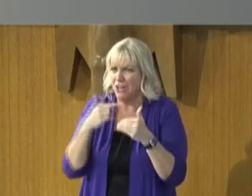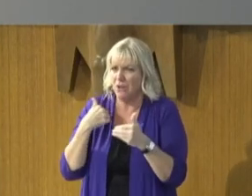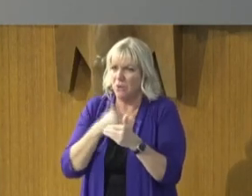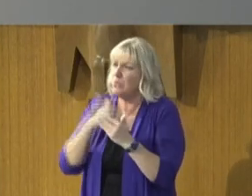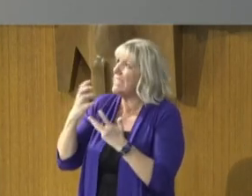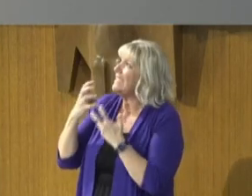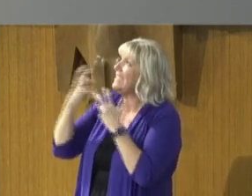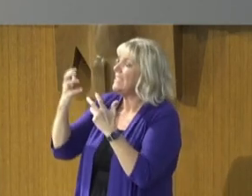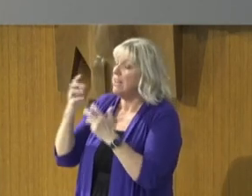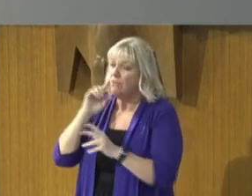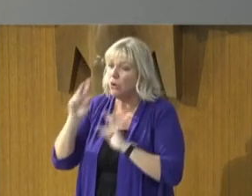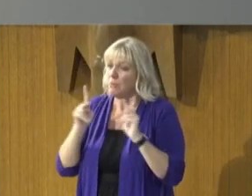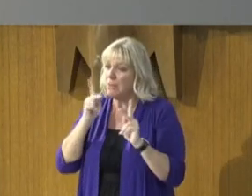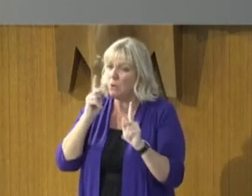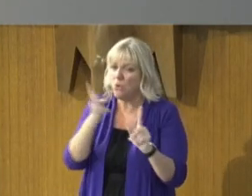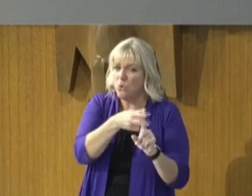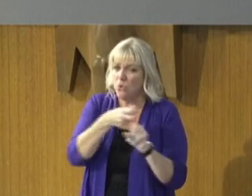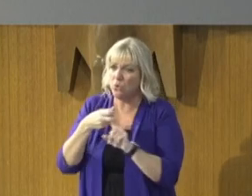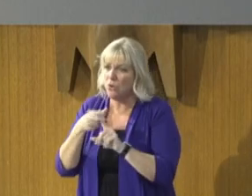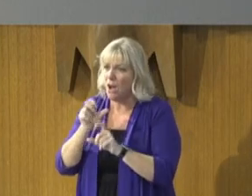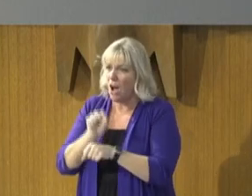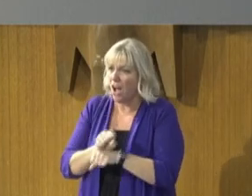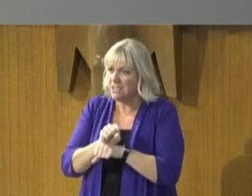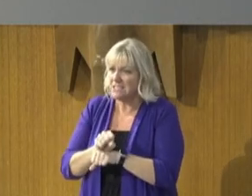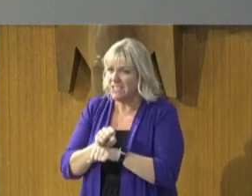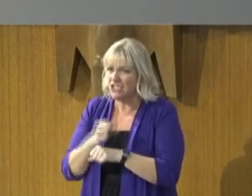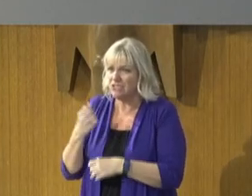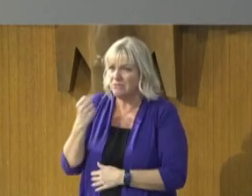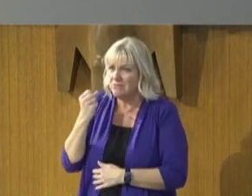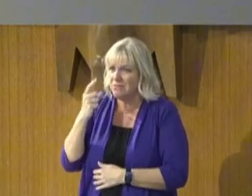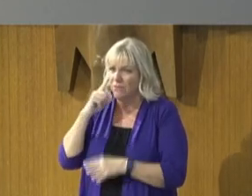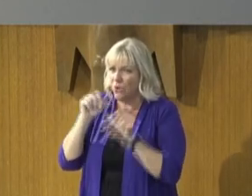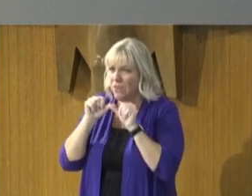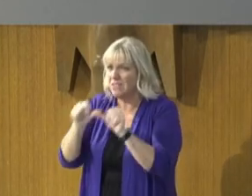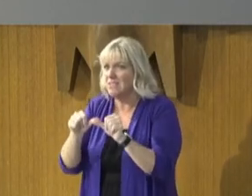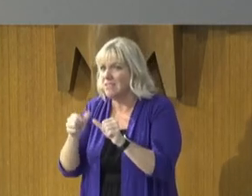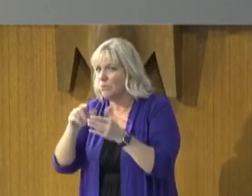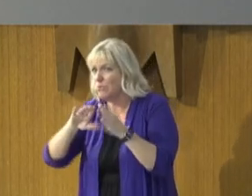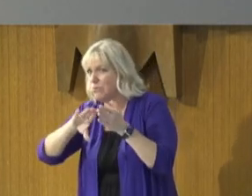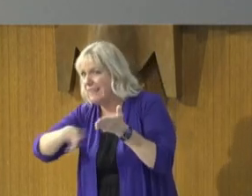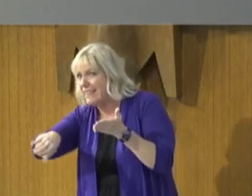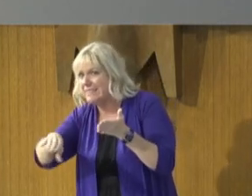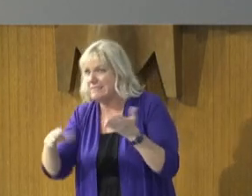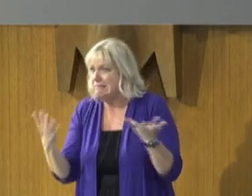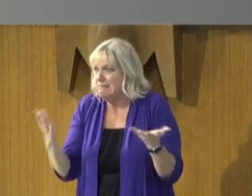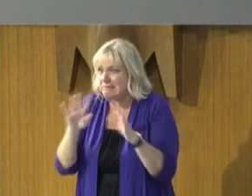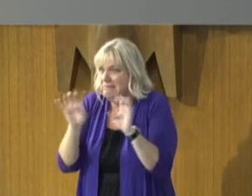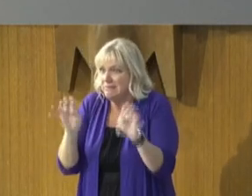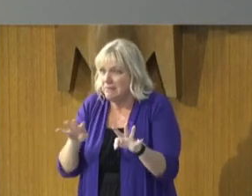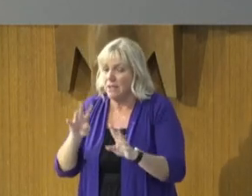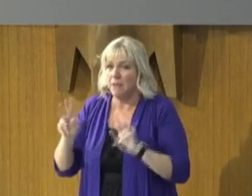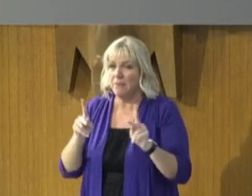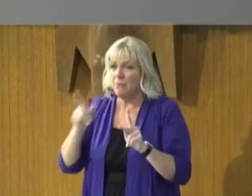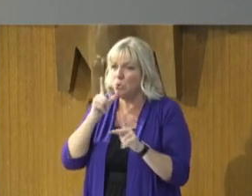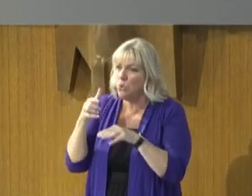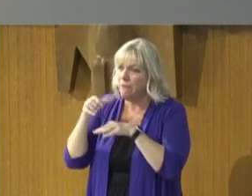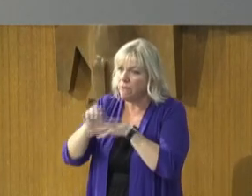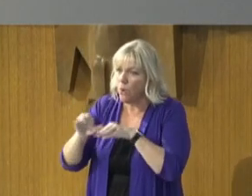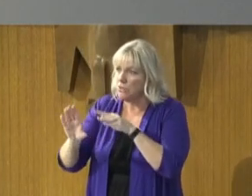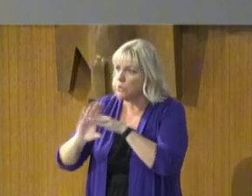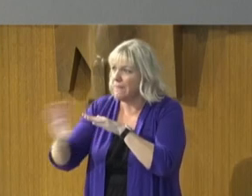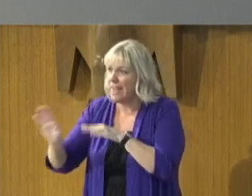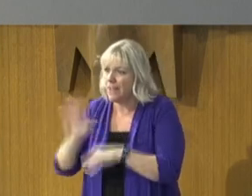with the hostages who are being held indefinitely. We cry out with those being forced to evacuate their homes and their